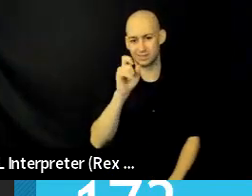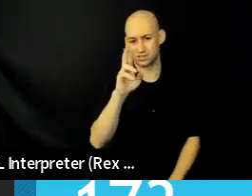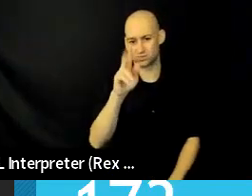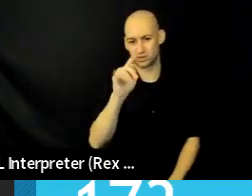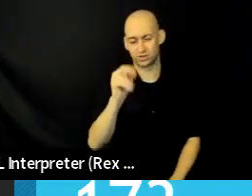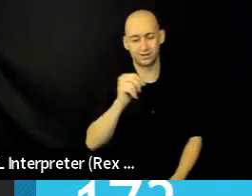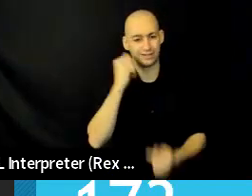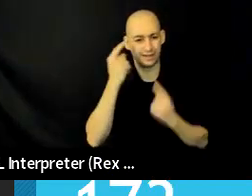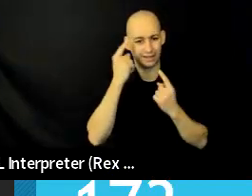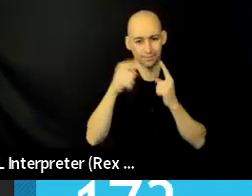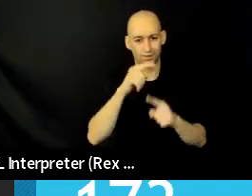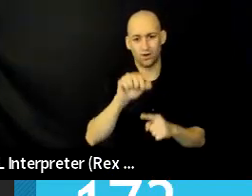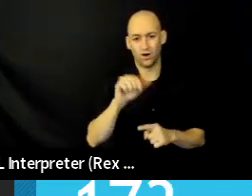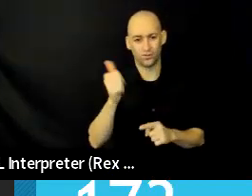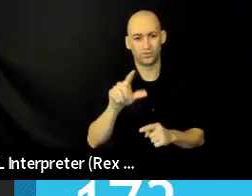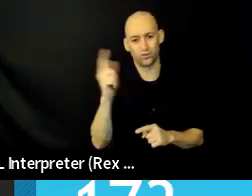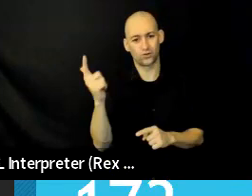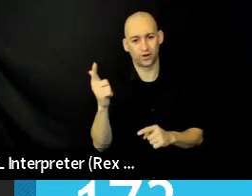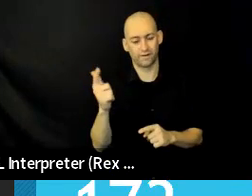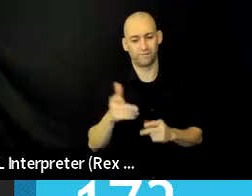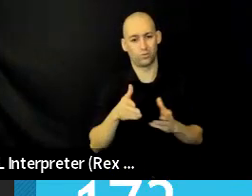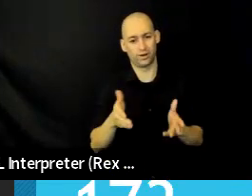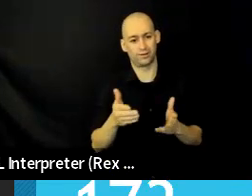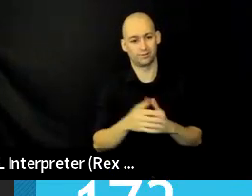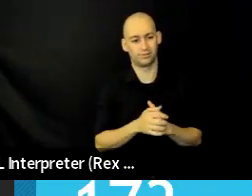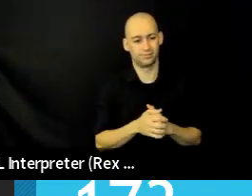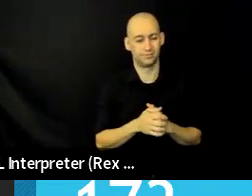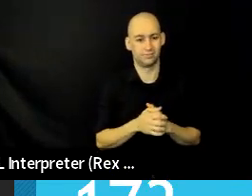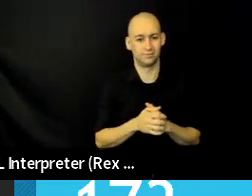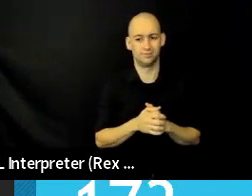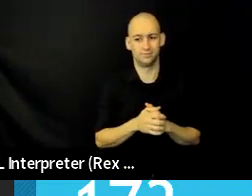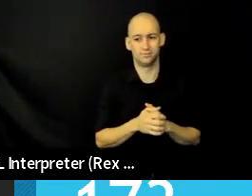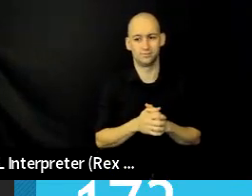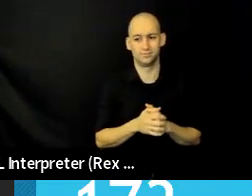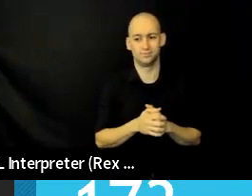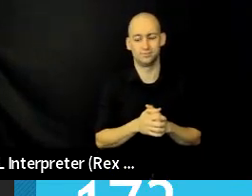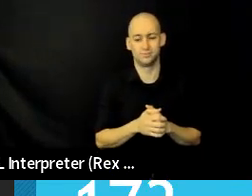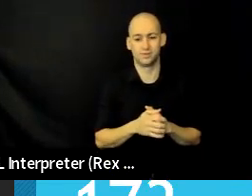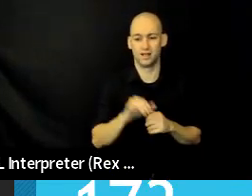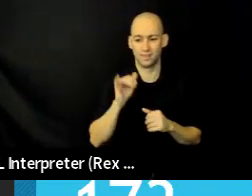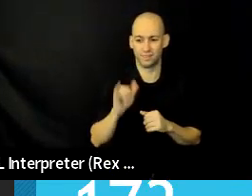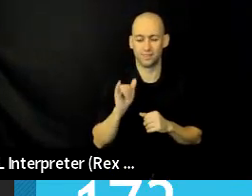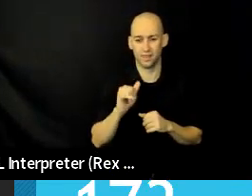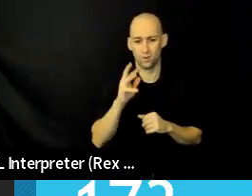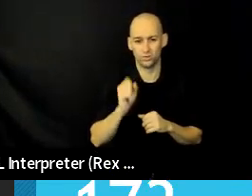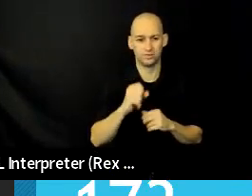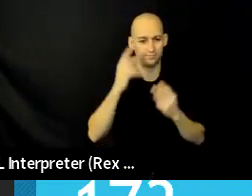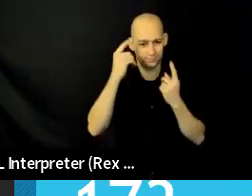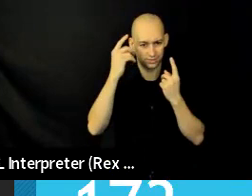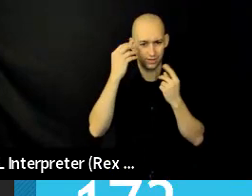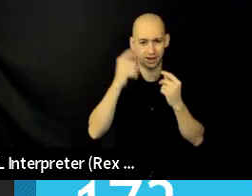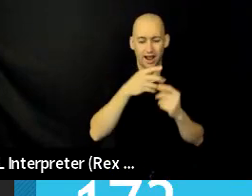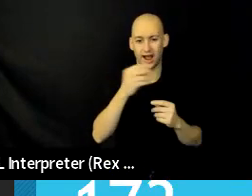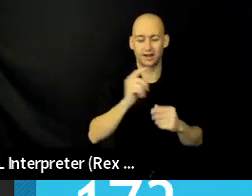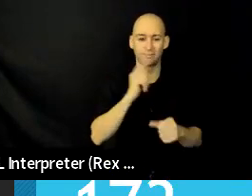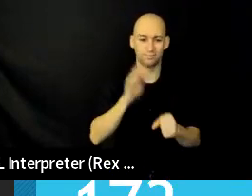alternatives. It is construction of the project that was contemplated and committed to under the 2020 freeway